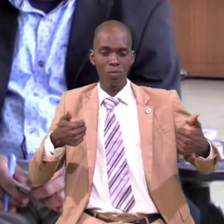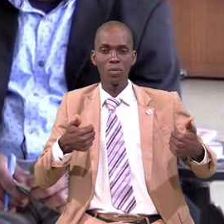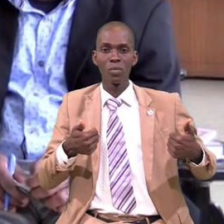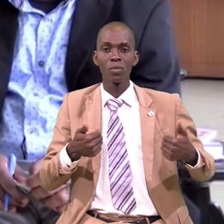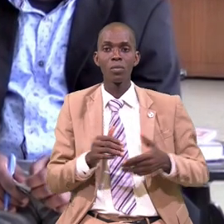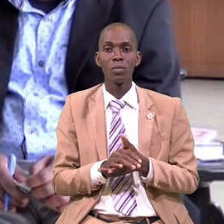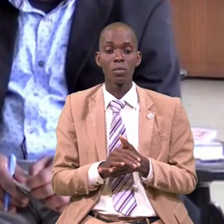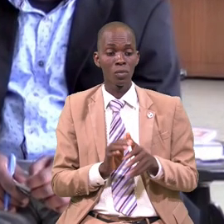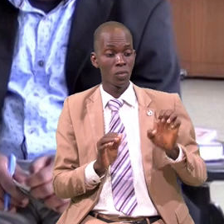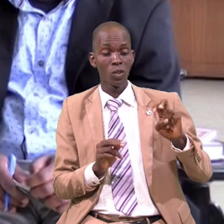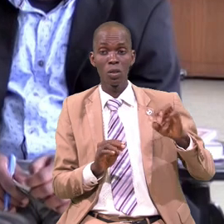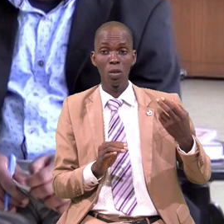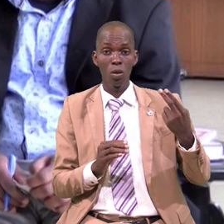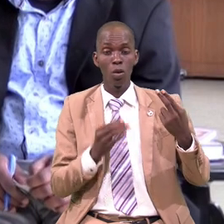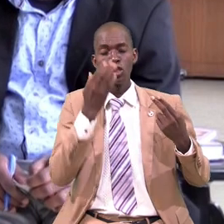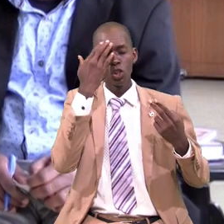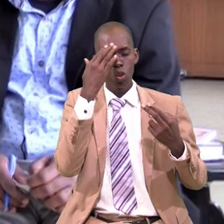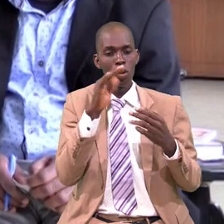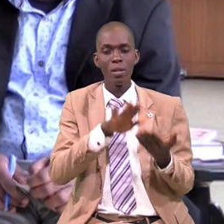He knew death everywhere.